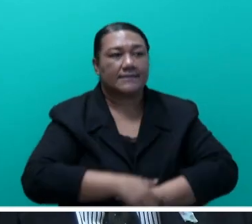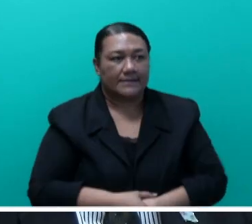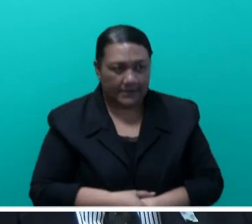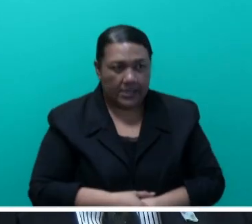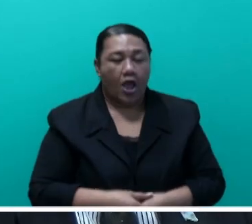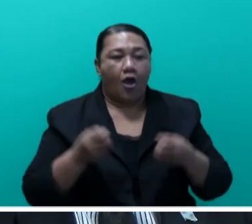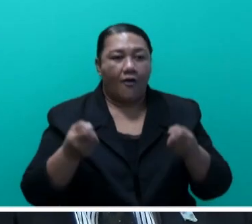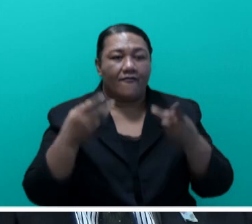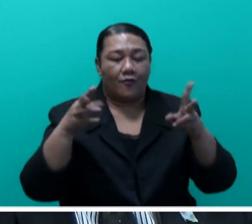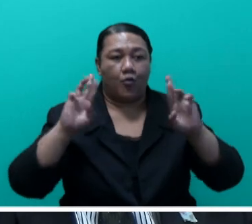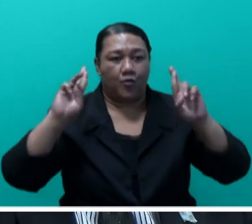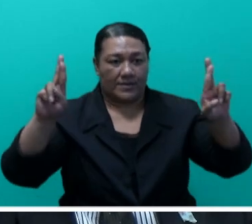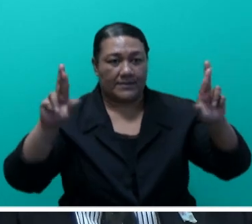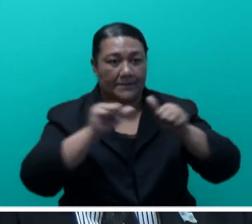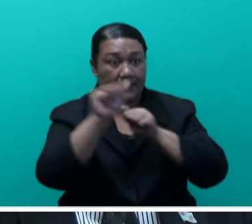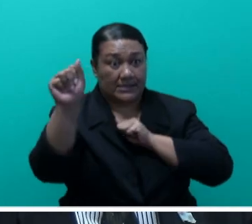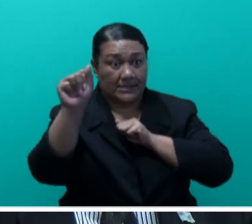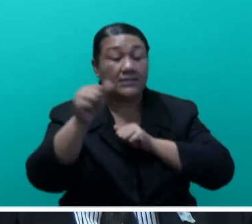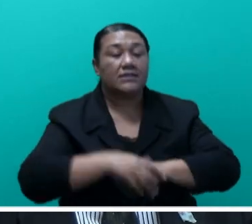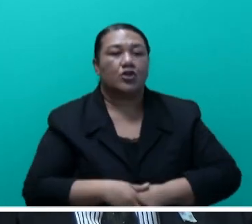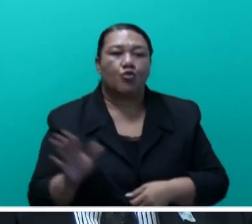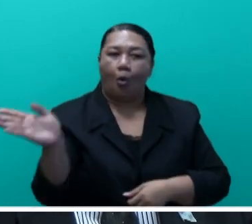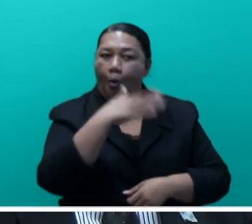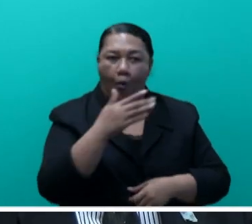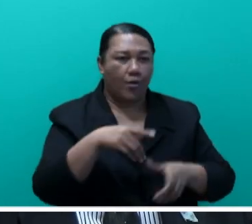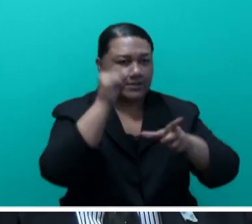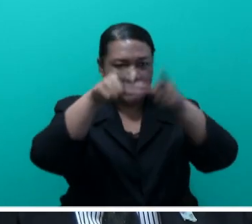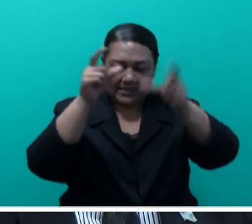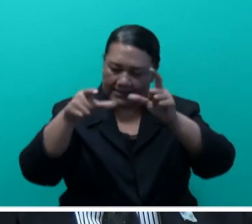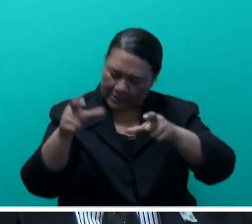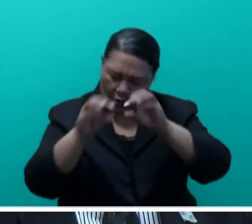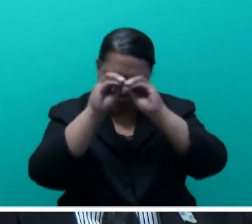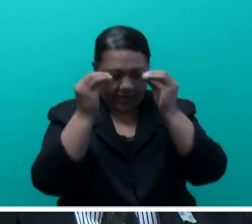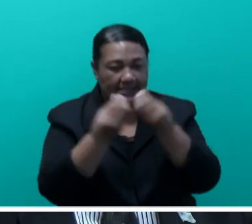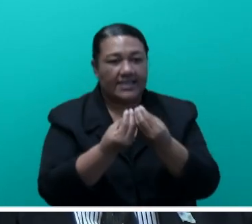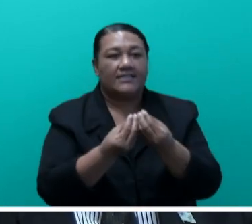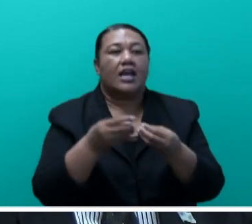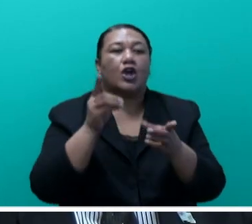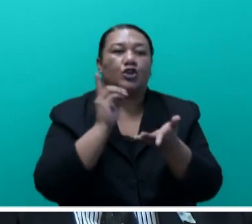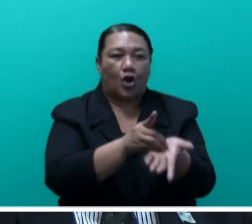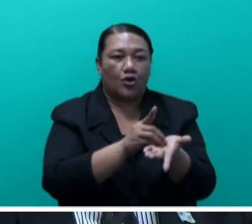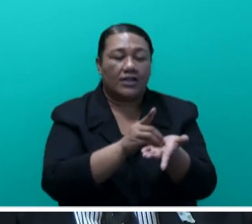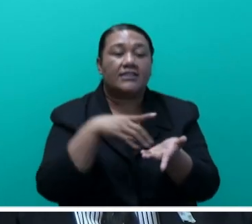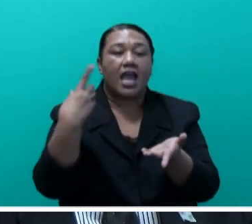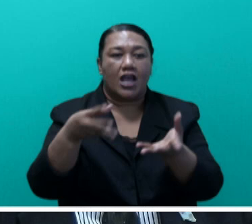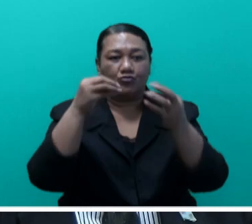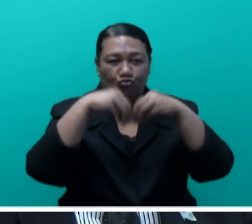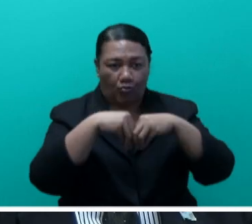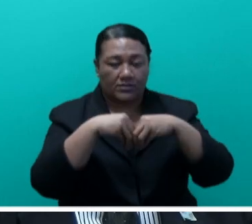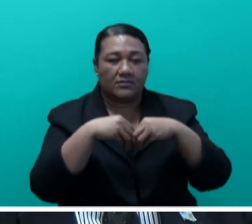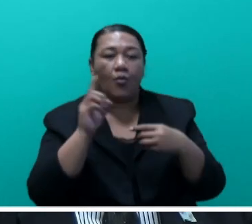best wishes to all stakeholders, all sports organizations, donors and resource providers